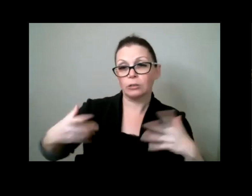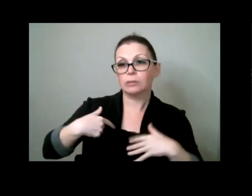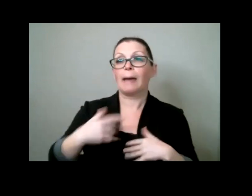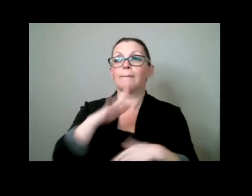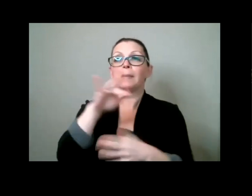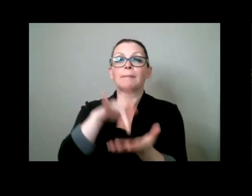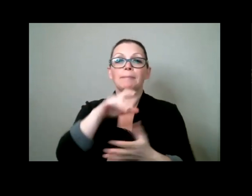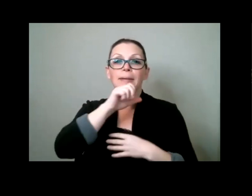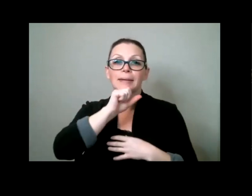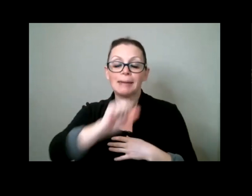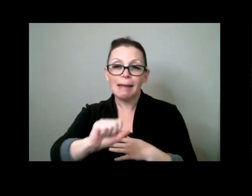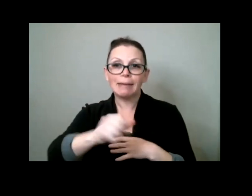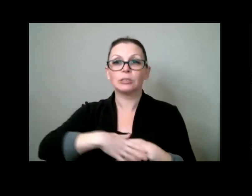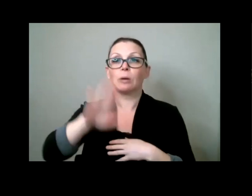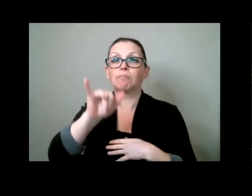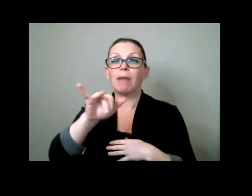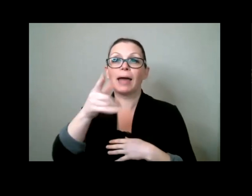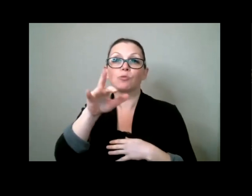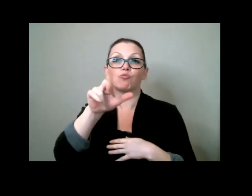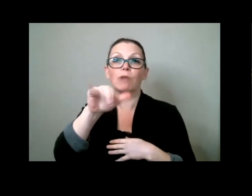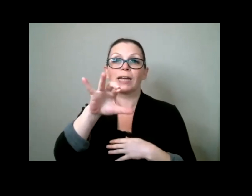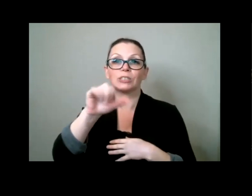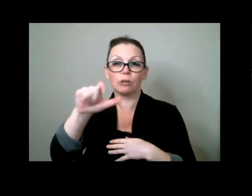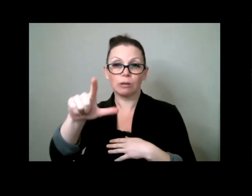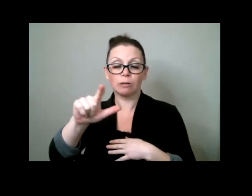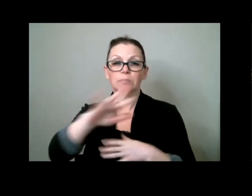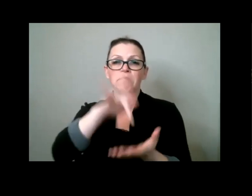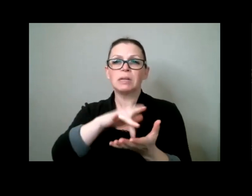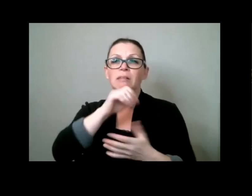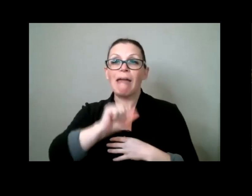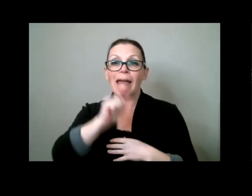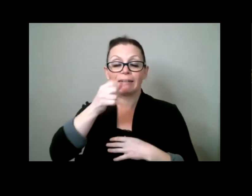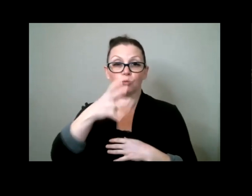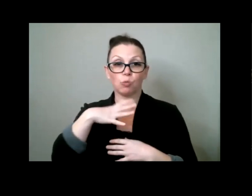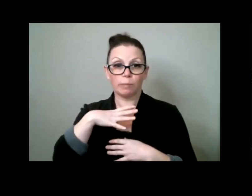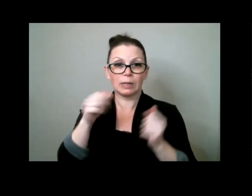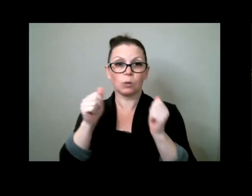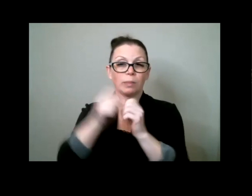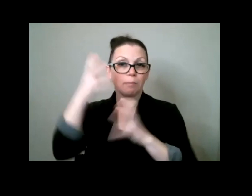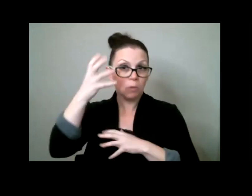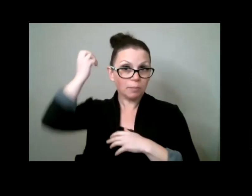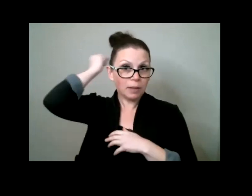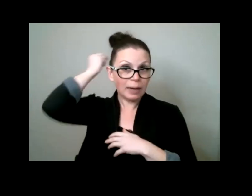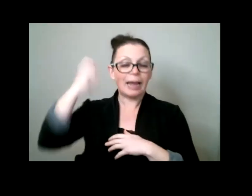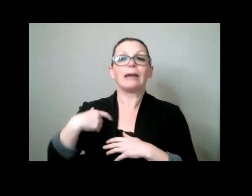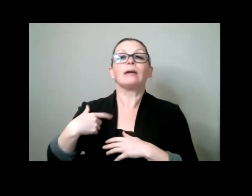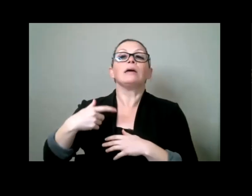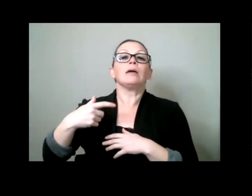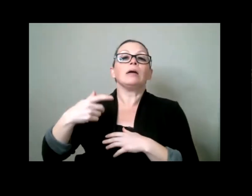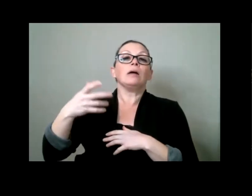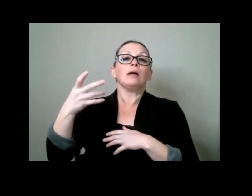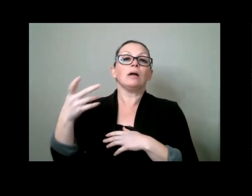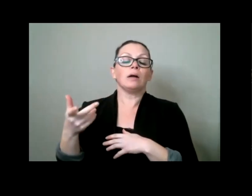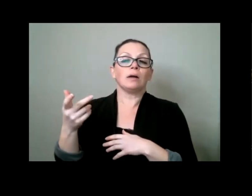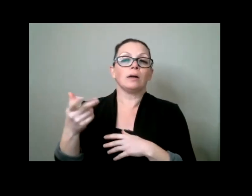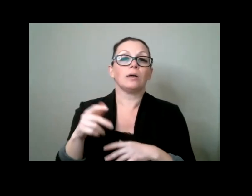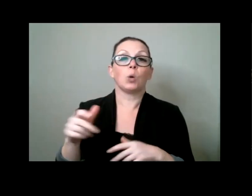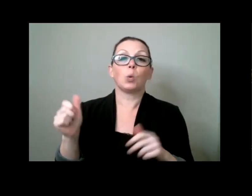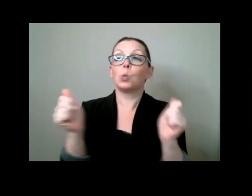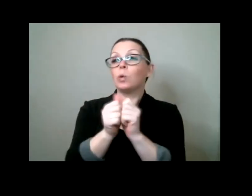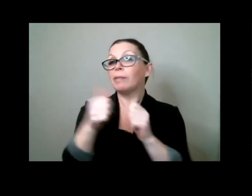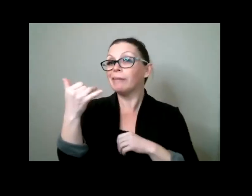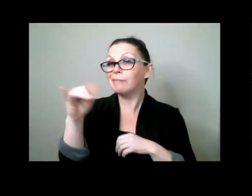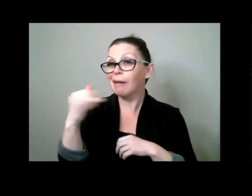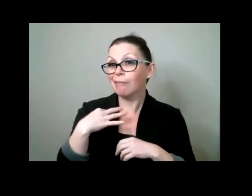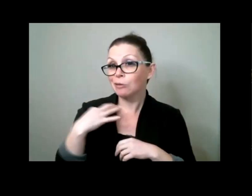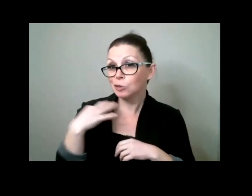woman with pulled back hair. I'm wearing bold glasses and a bright top. Behind me is a RespectAbility backdrop, and my pronouns are she and